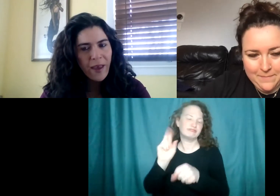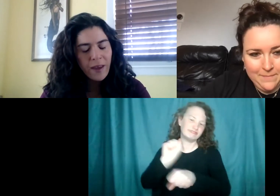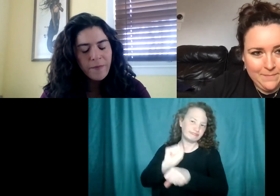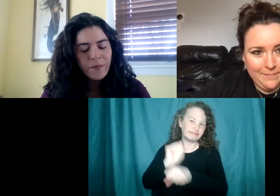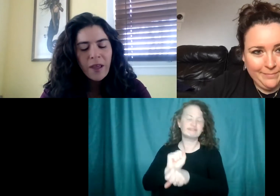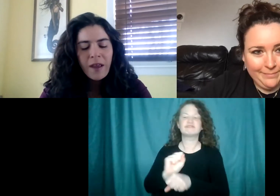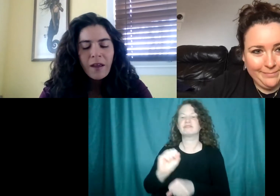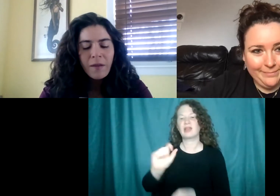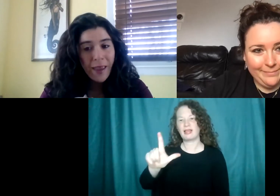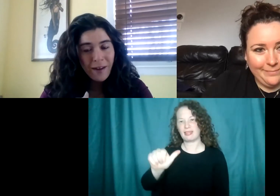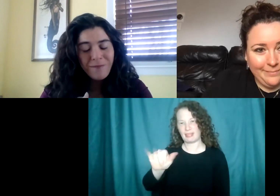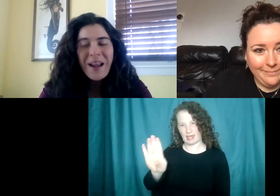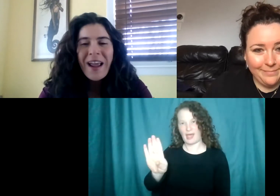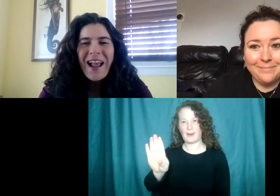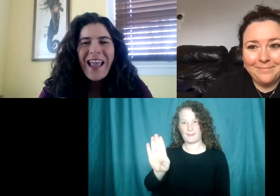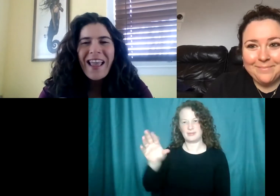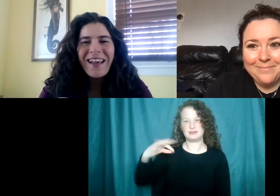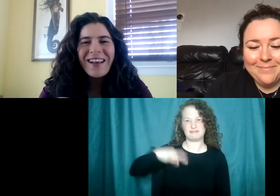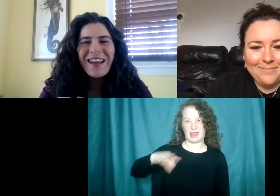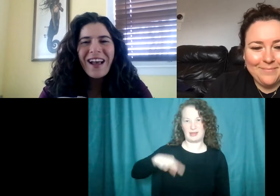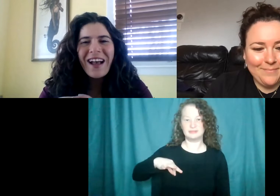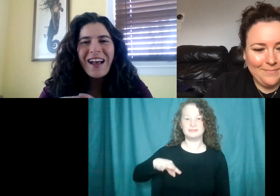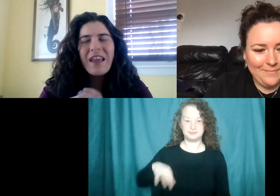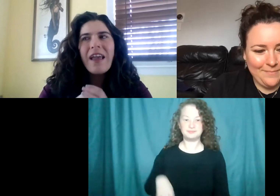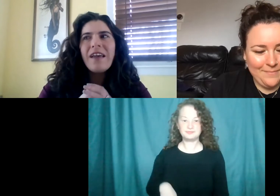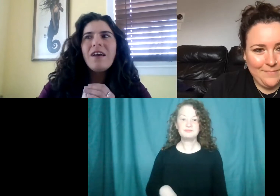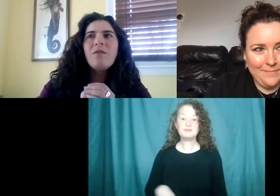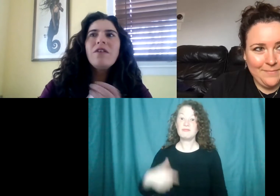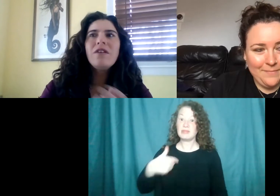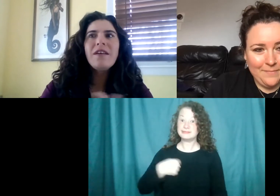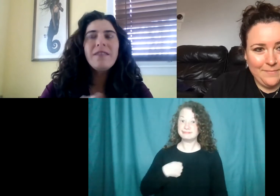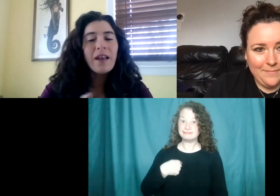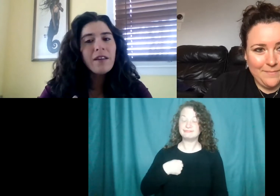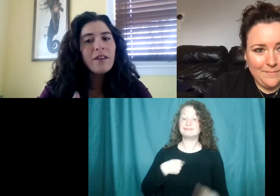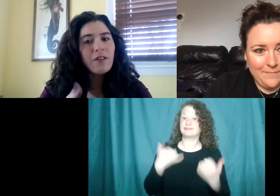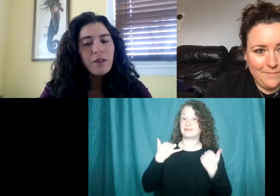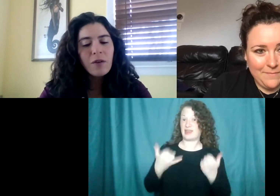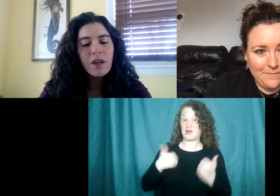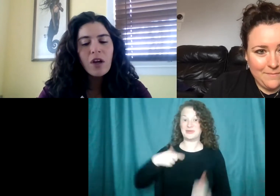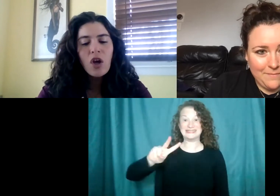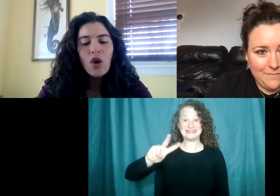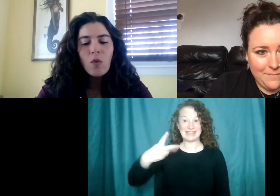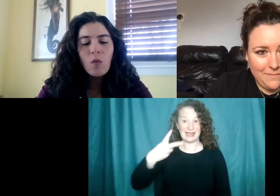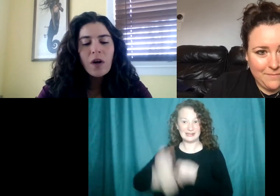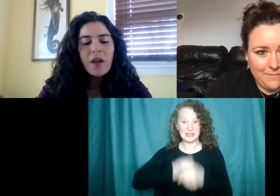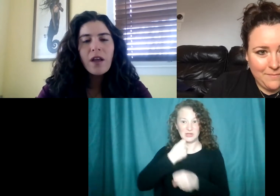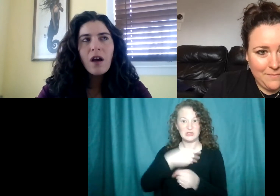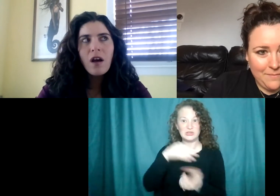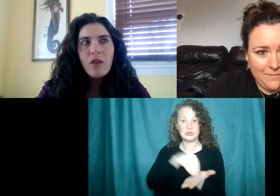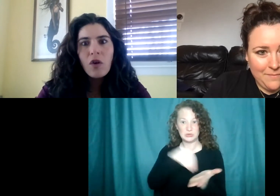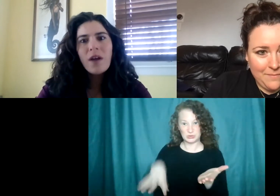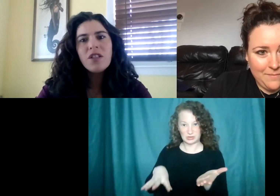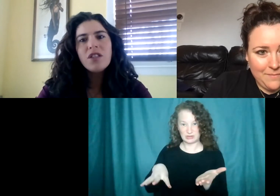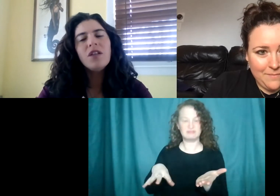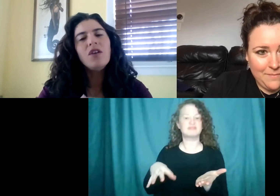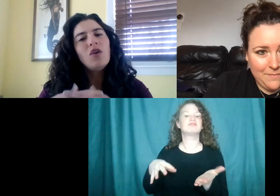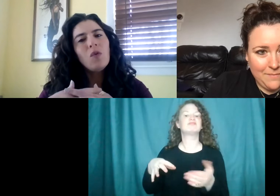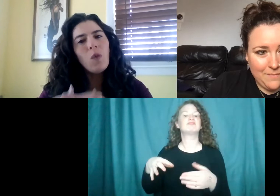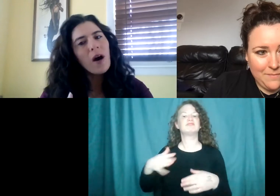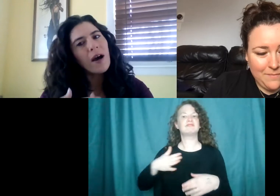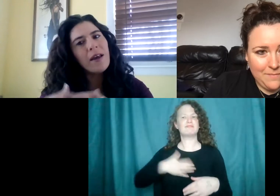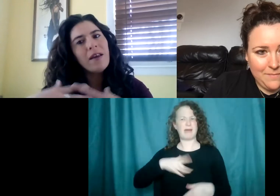Booth Bay, Maine. And I am currently a second-year student working on the